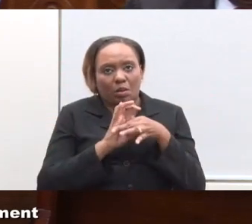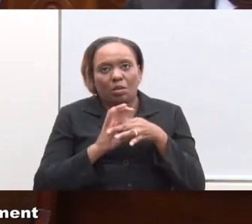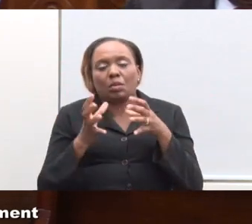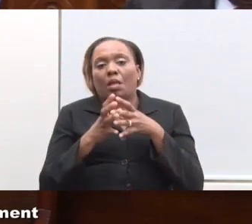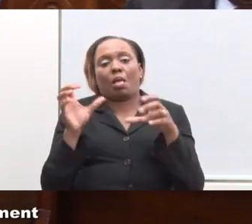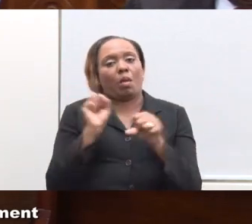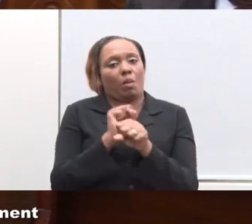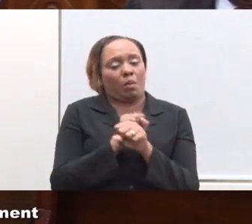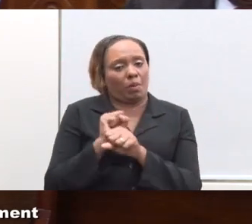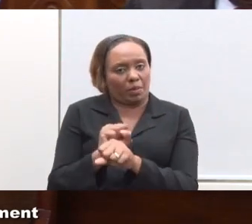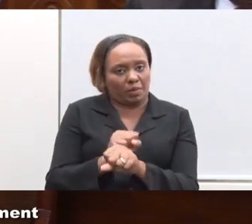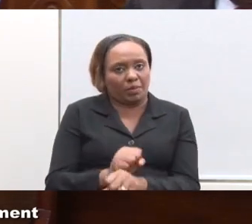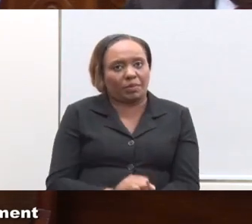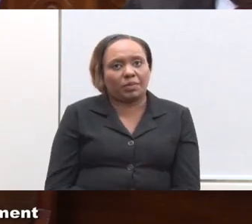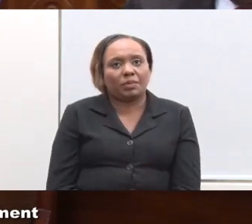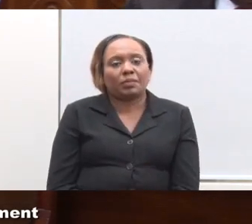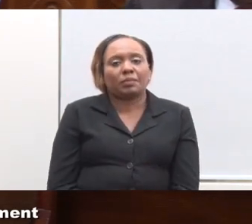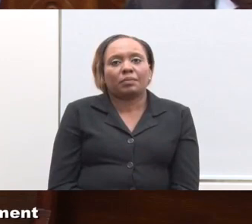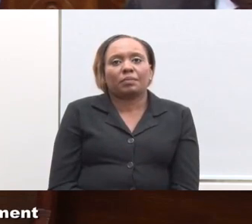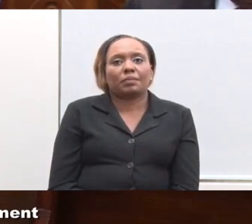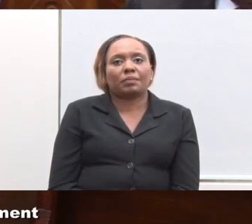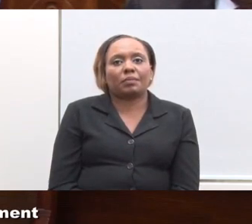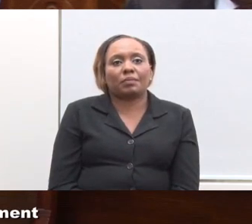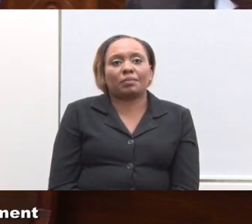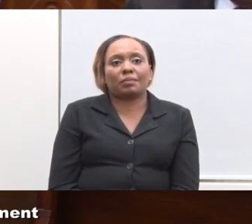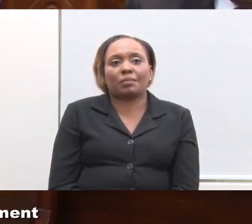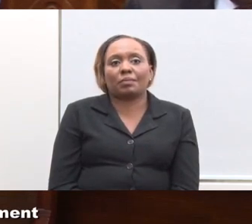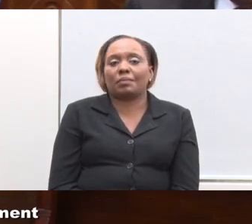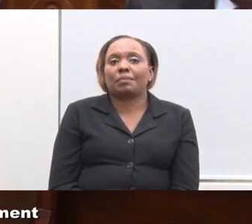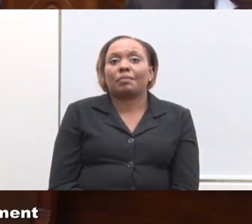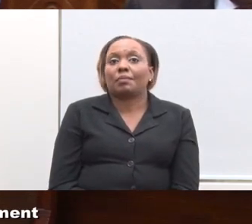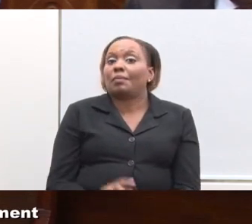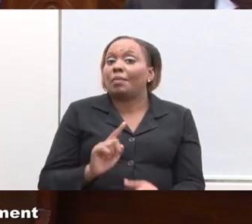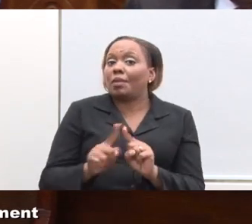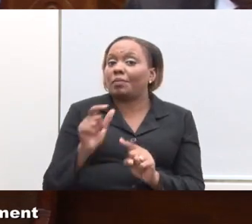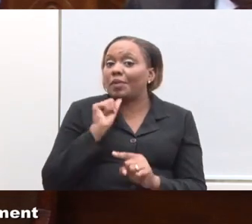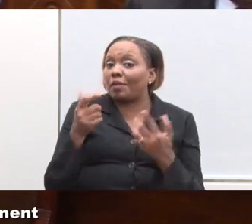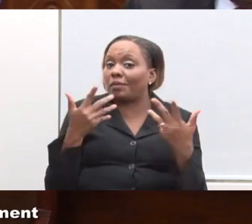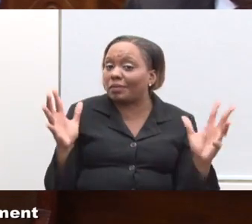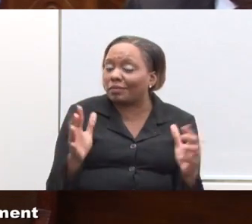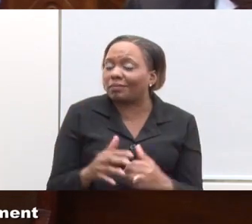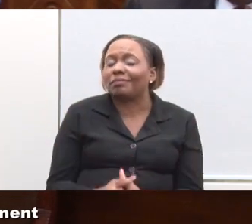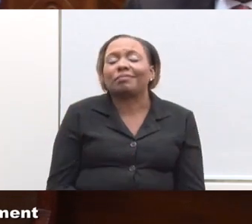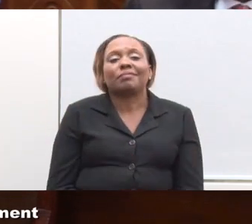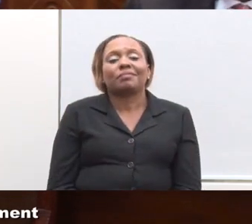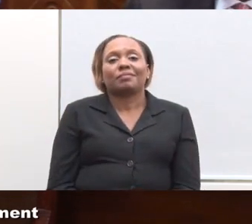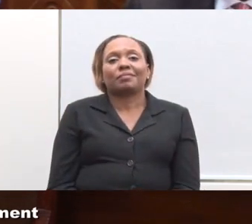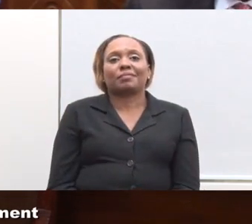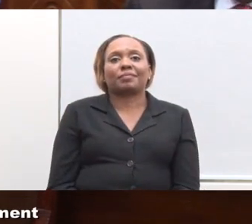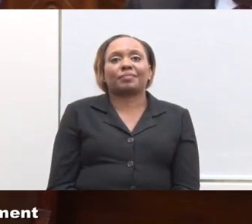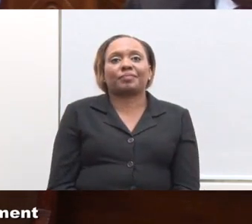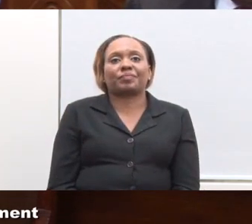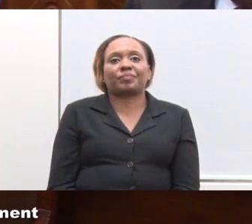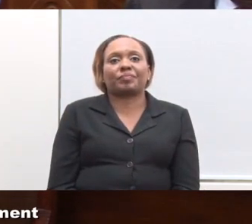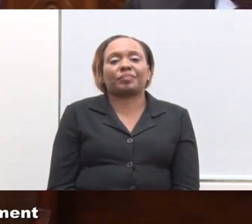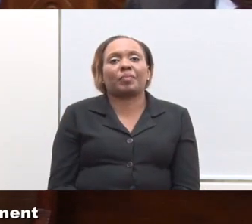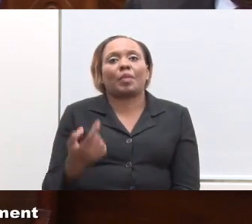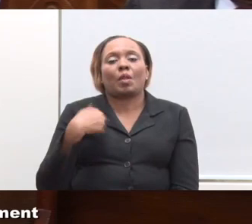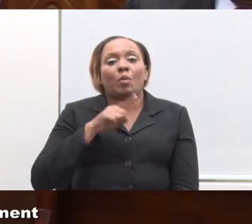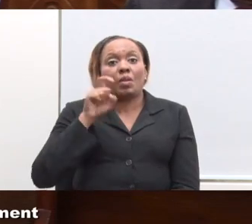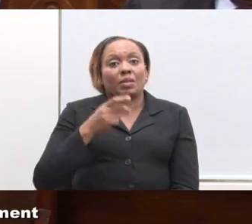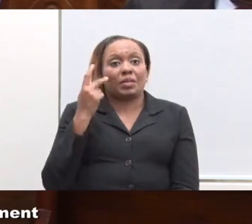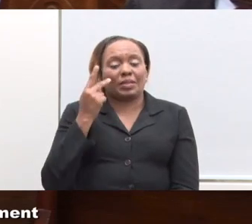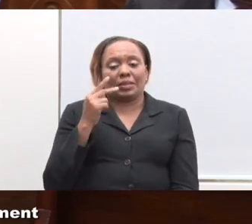work. But we are not stopping there. There are a number of other areas that we need to be able to see significant